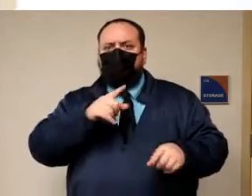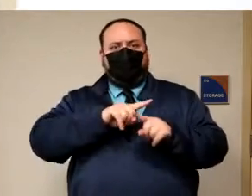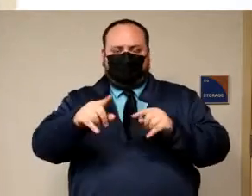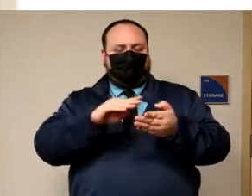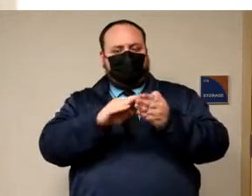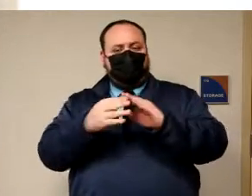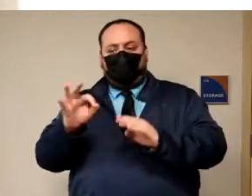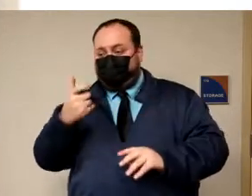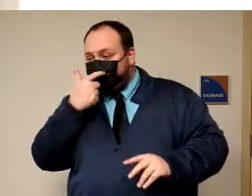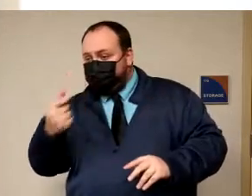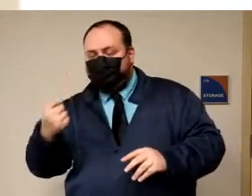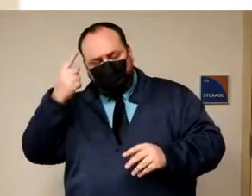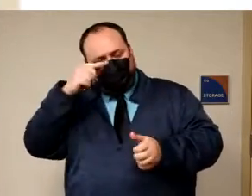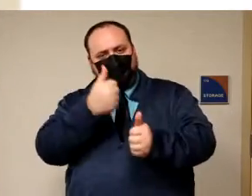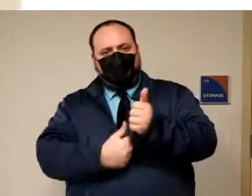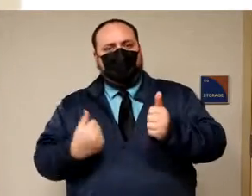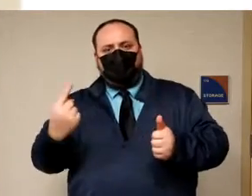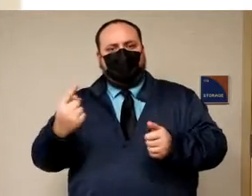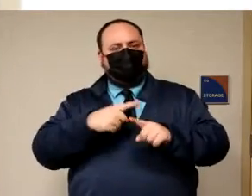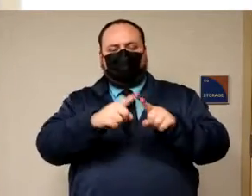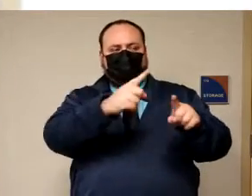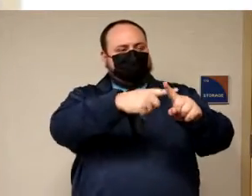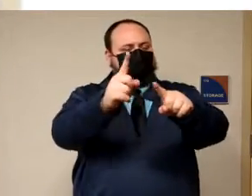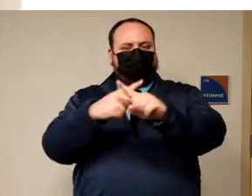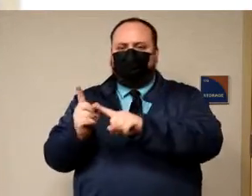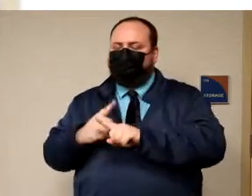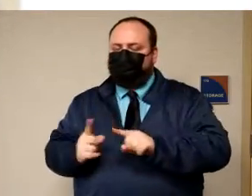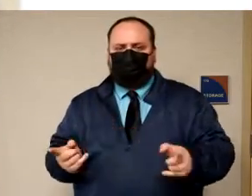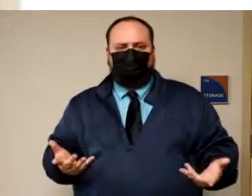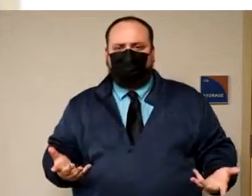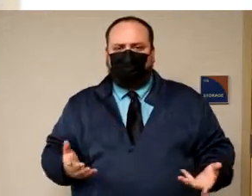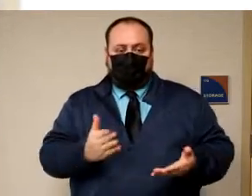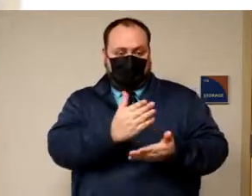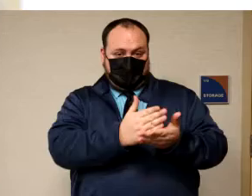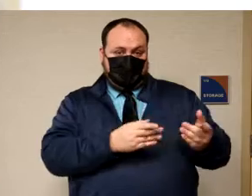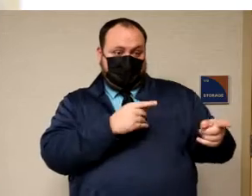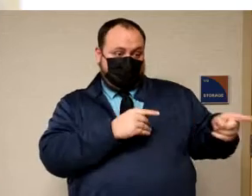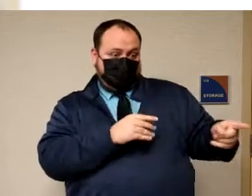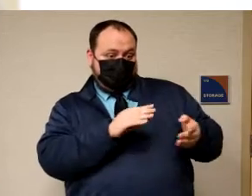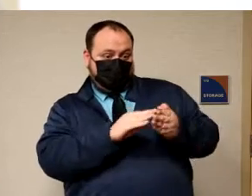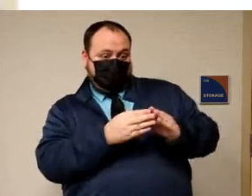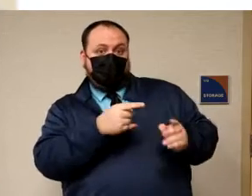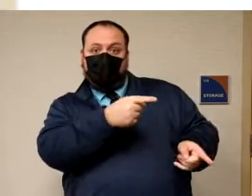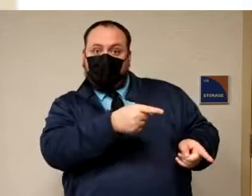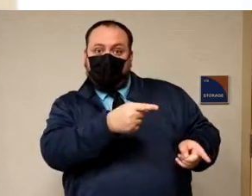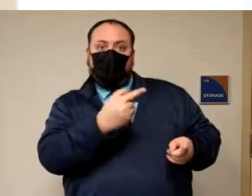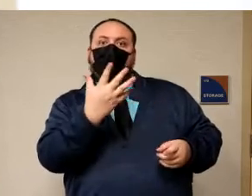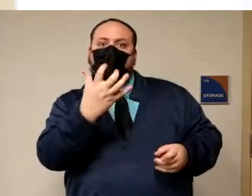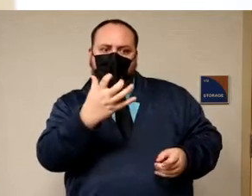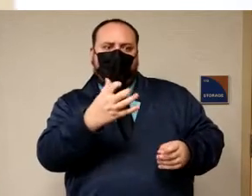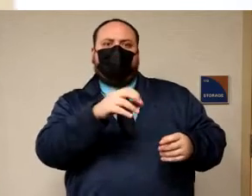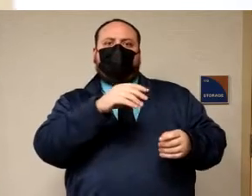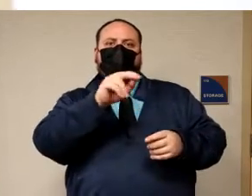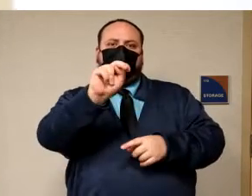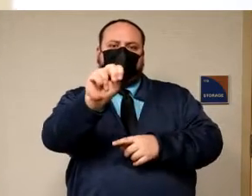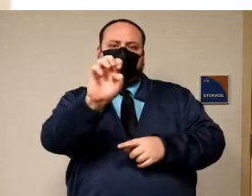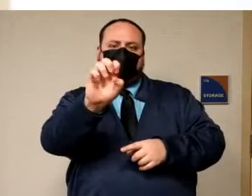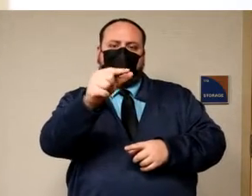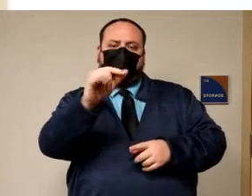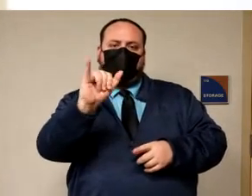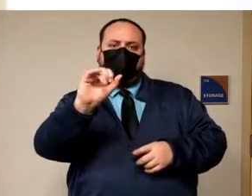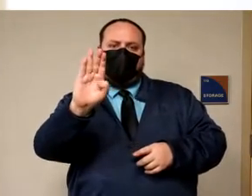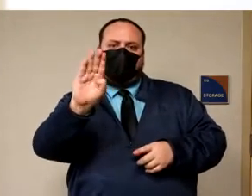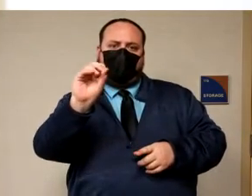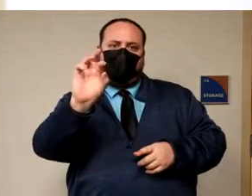right? So there's some cities that we've worked with are really big on neighborhood councils, and that's what they see as their